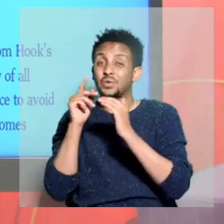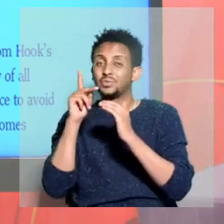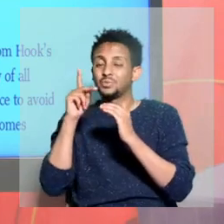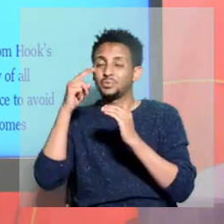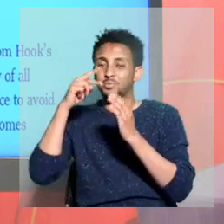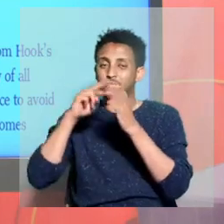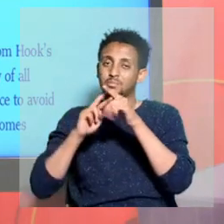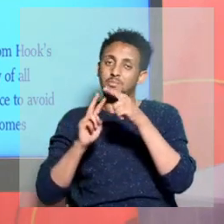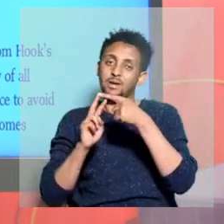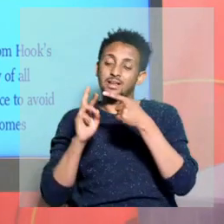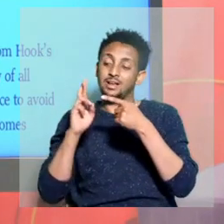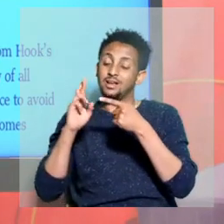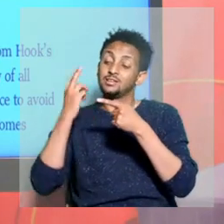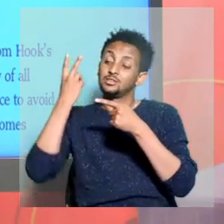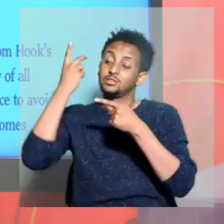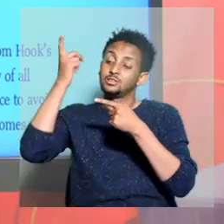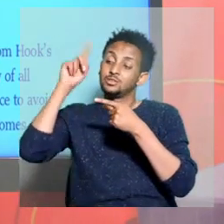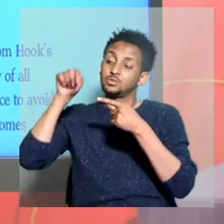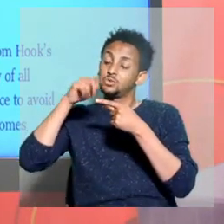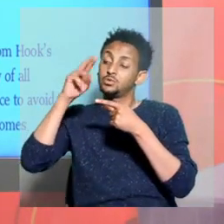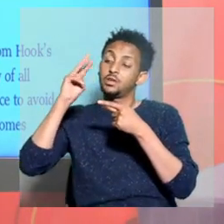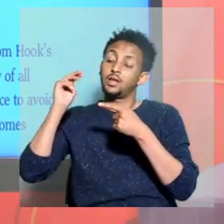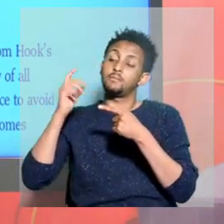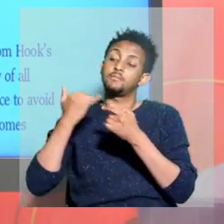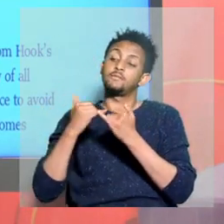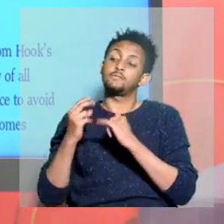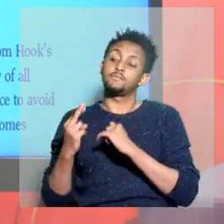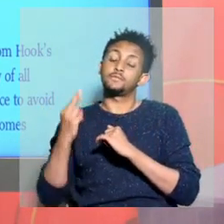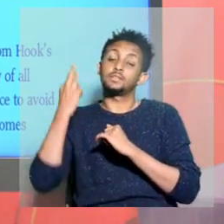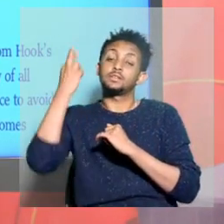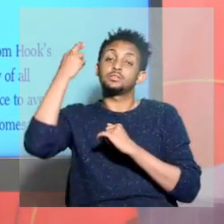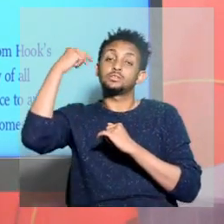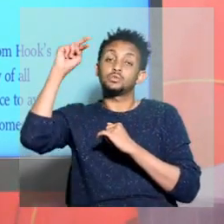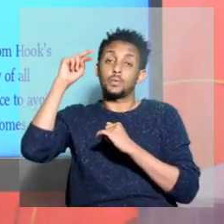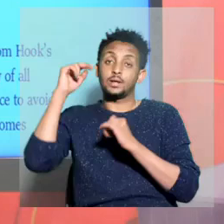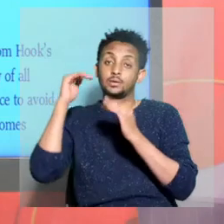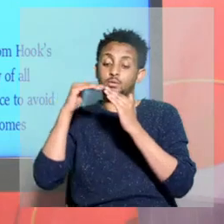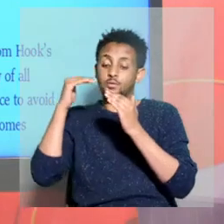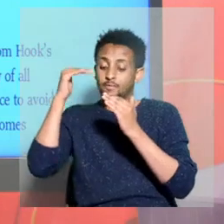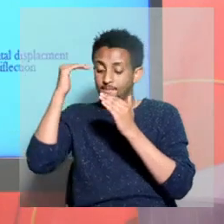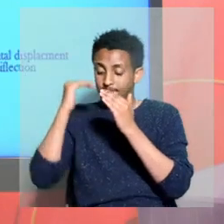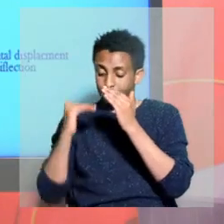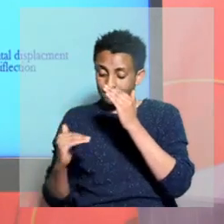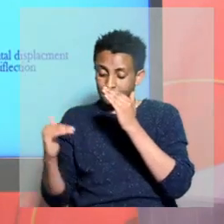2 pi square root of m over k. This is how we relate.